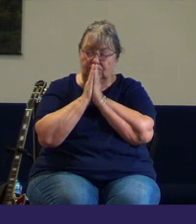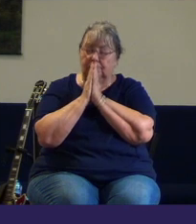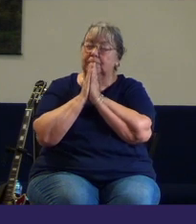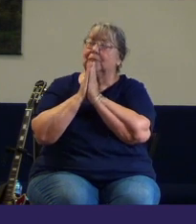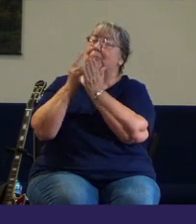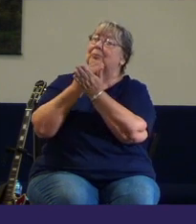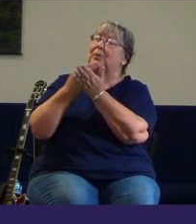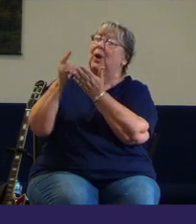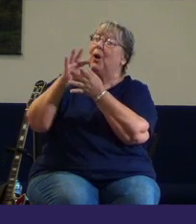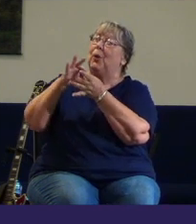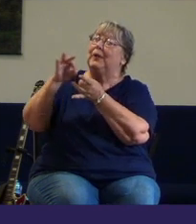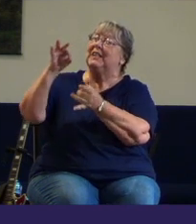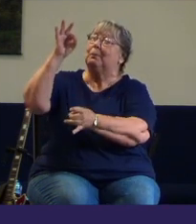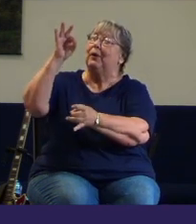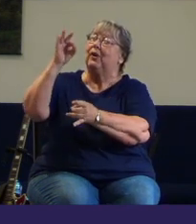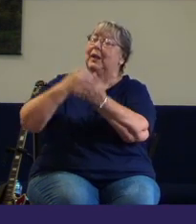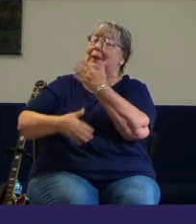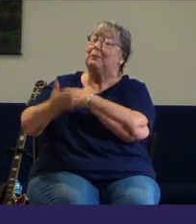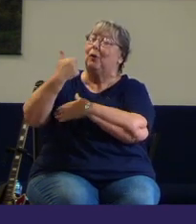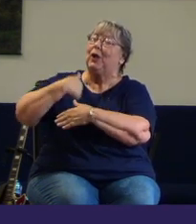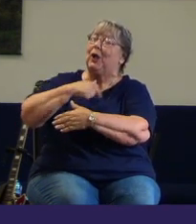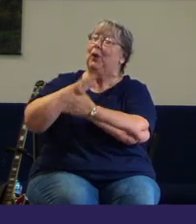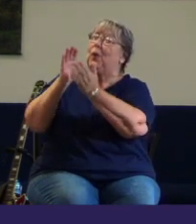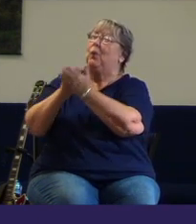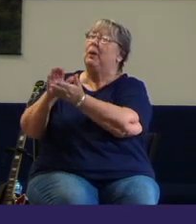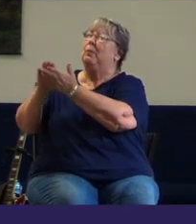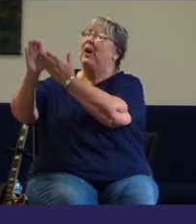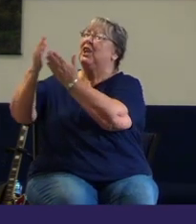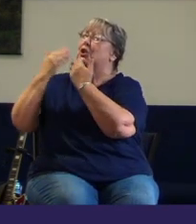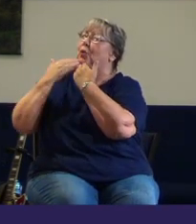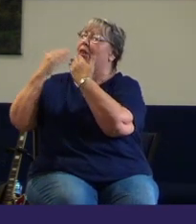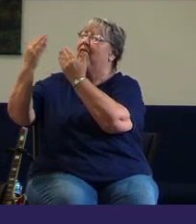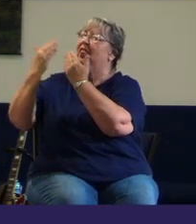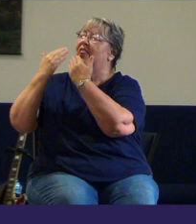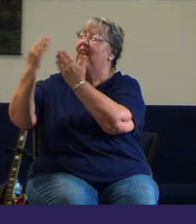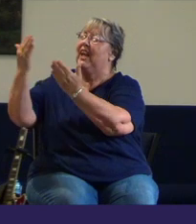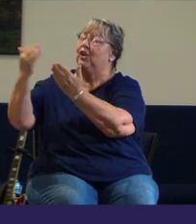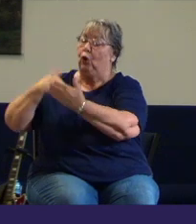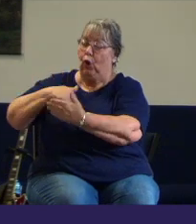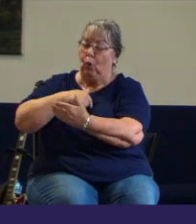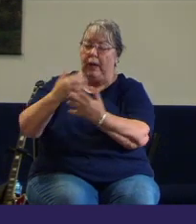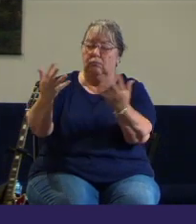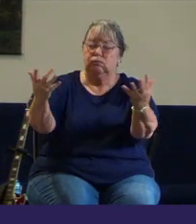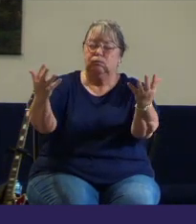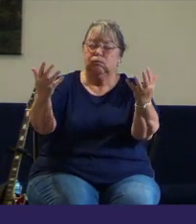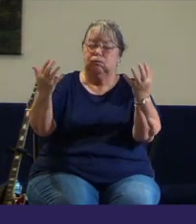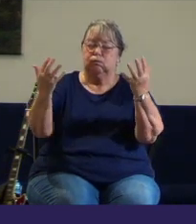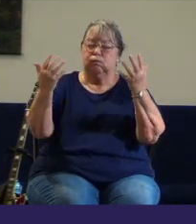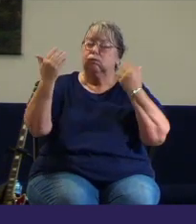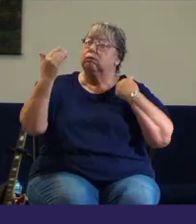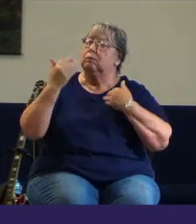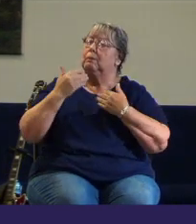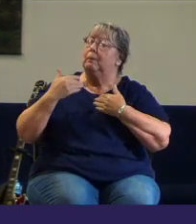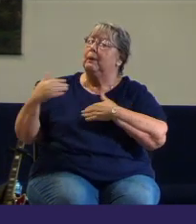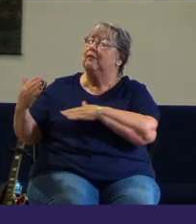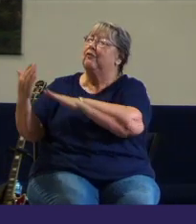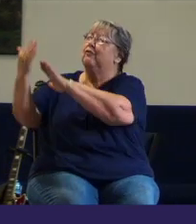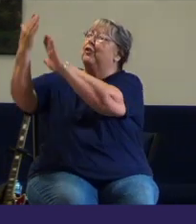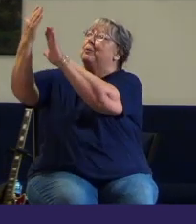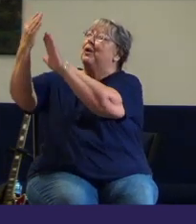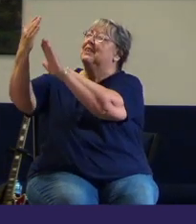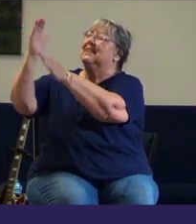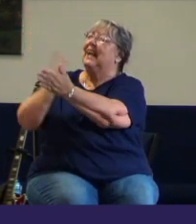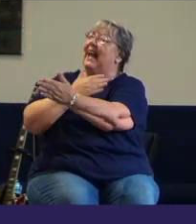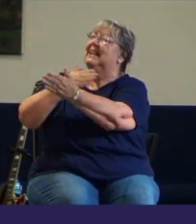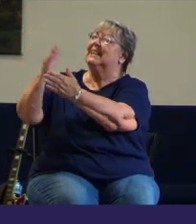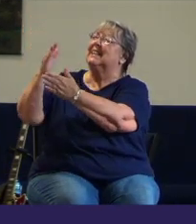Holy Spirit, this morning we praise you and we thank you that we can gather before your presence and sing